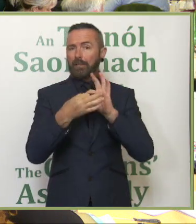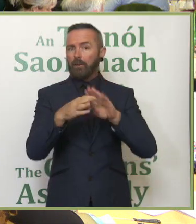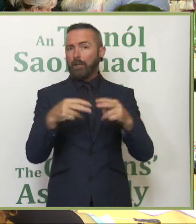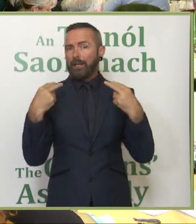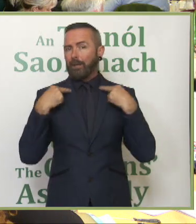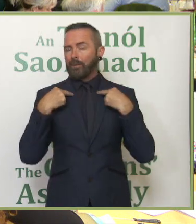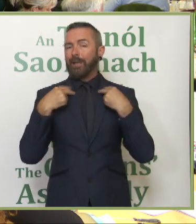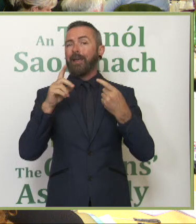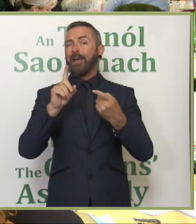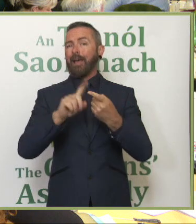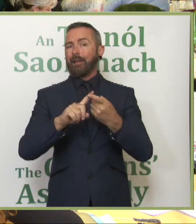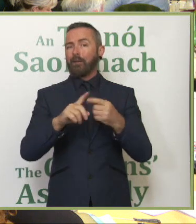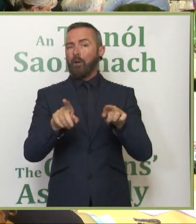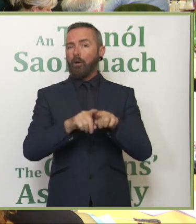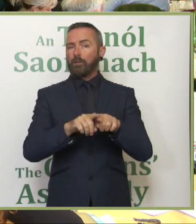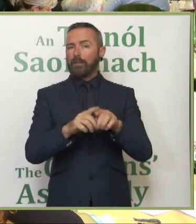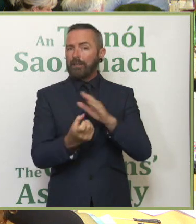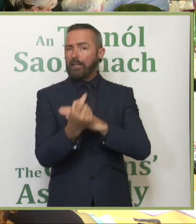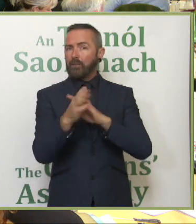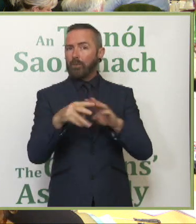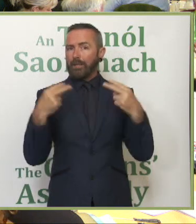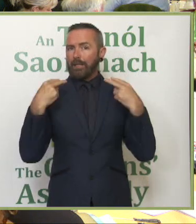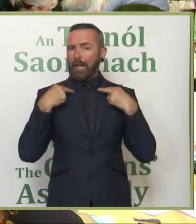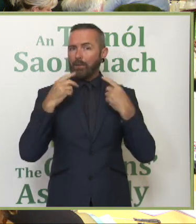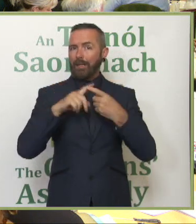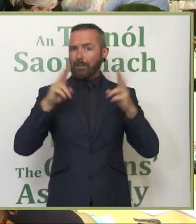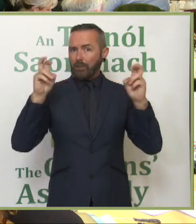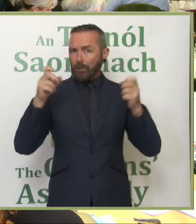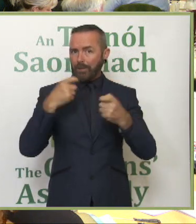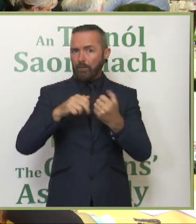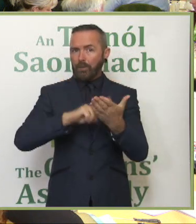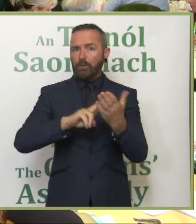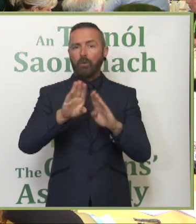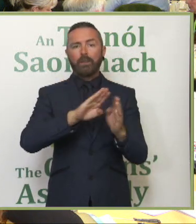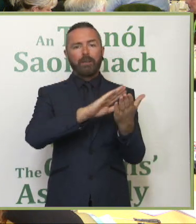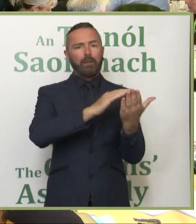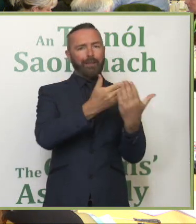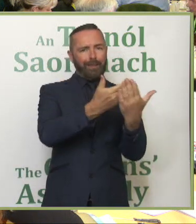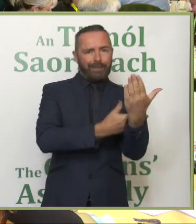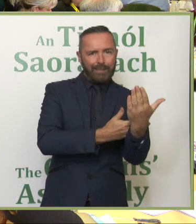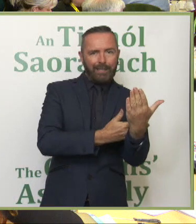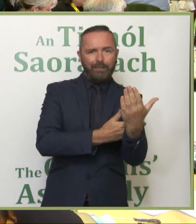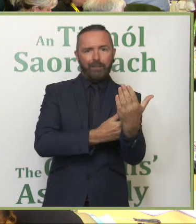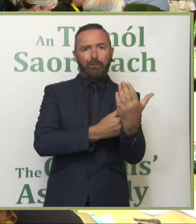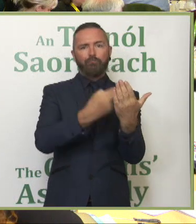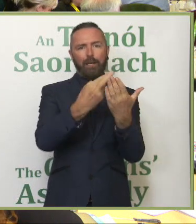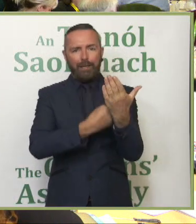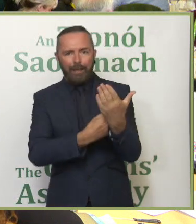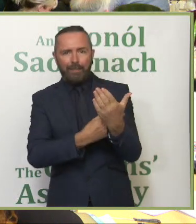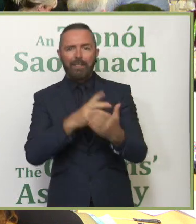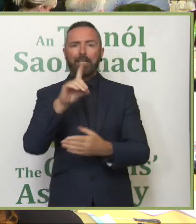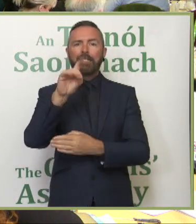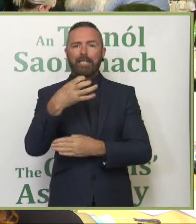language related to a lot of the terminology that's used around legislation, regulation, decriminalisation, reducing